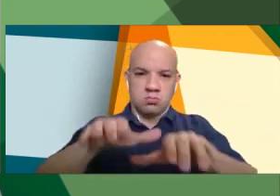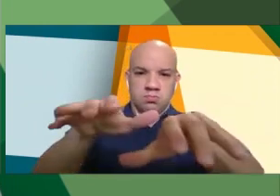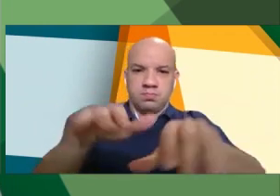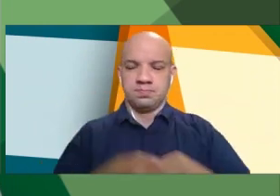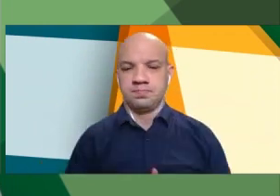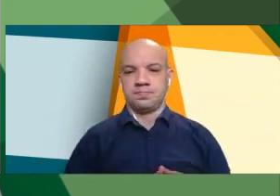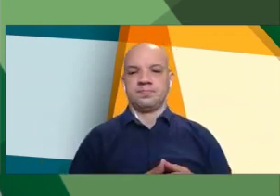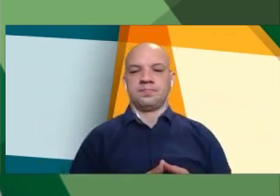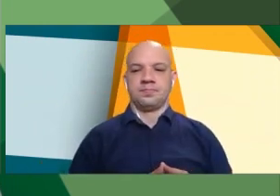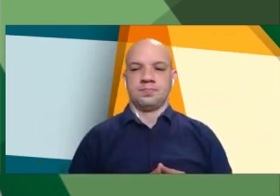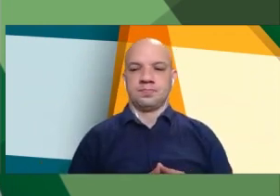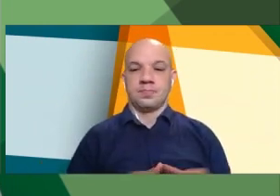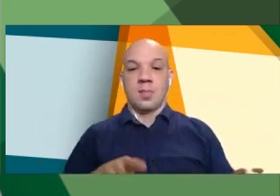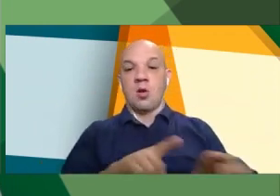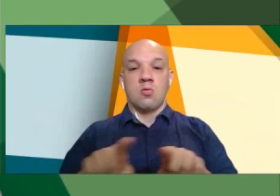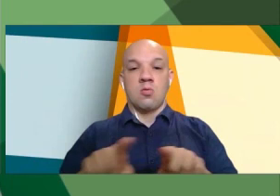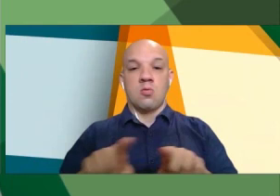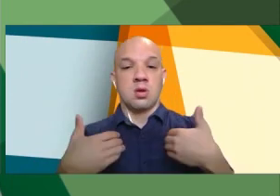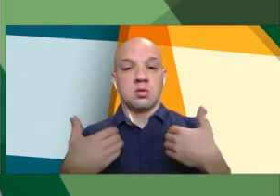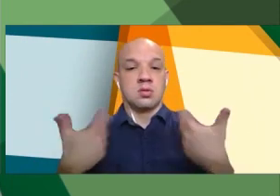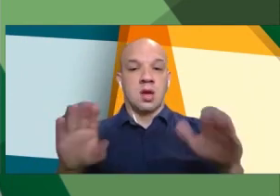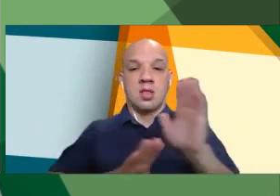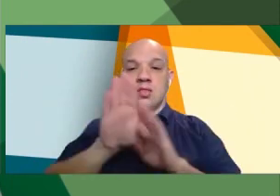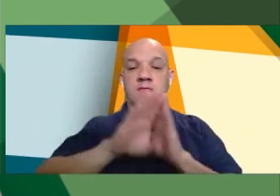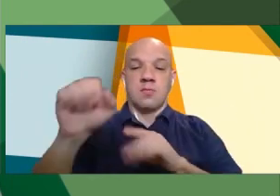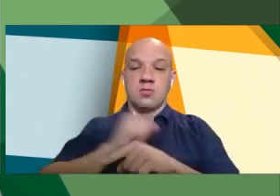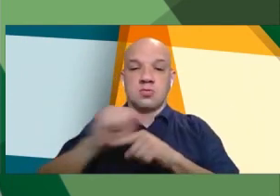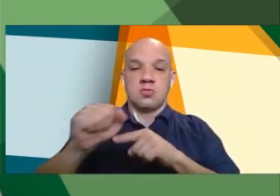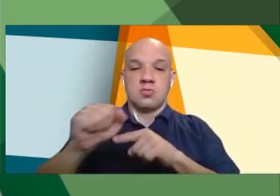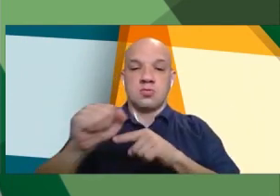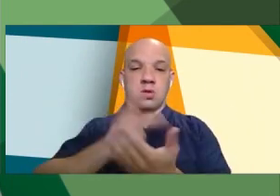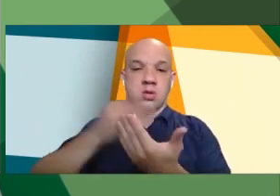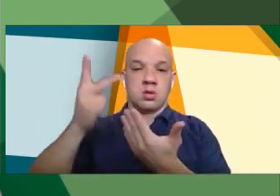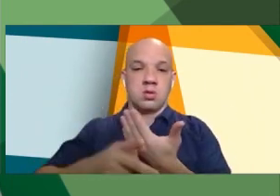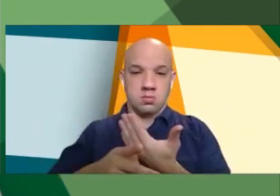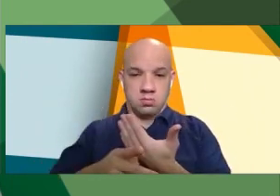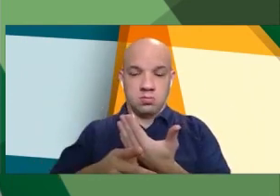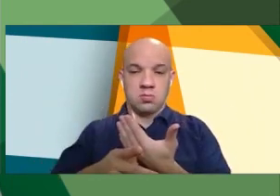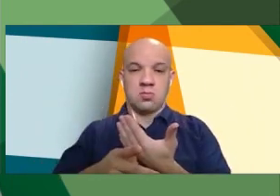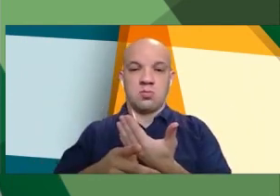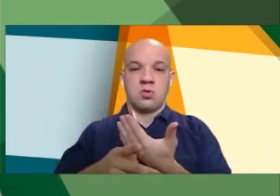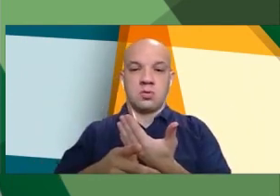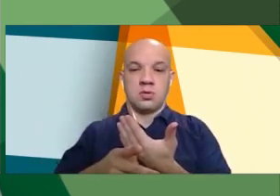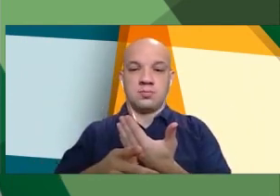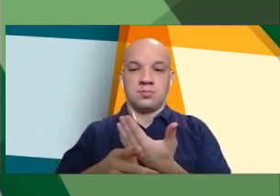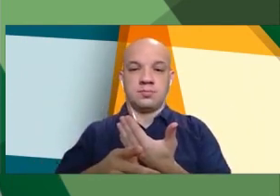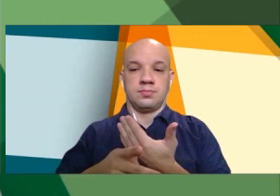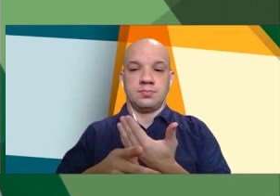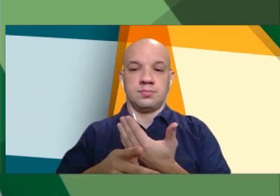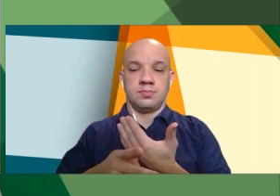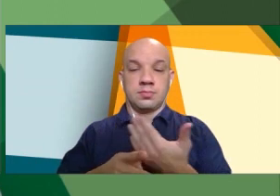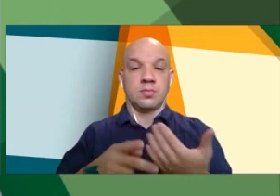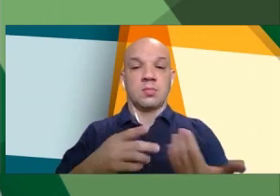we also have developed a training program, a training curriculum for Davis-Bacon when applies to